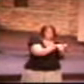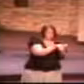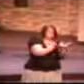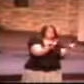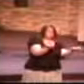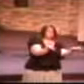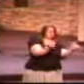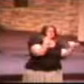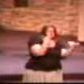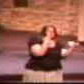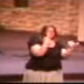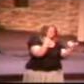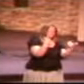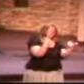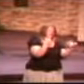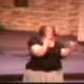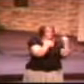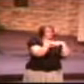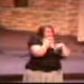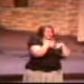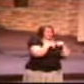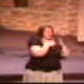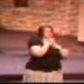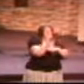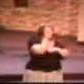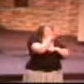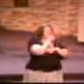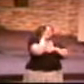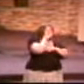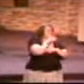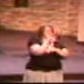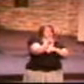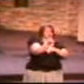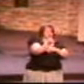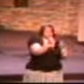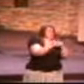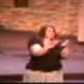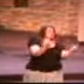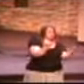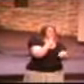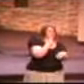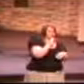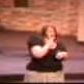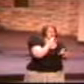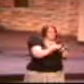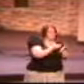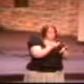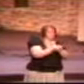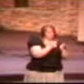come on and buy and eat buy wine and milk without money and without price